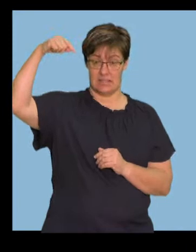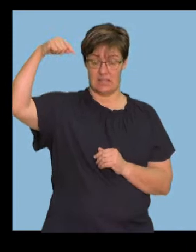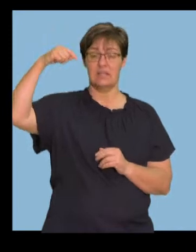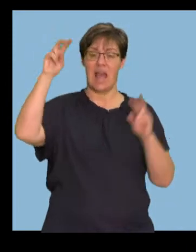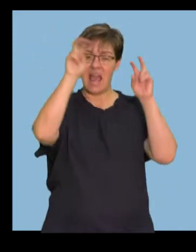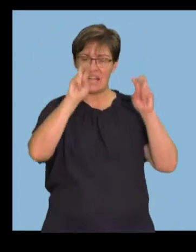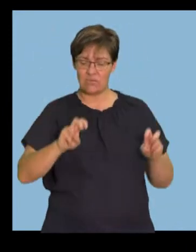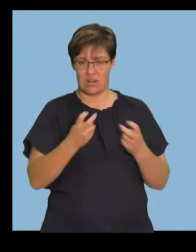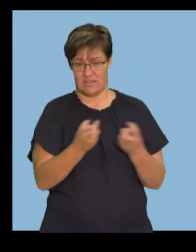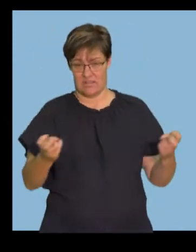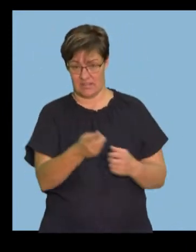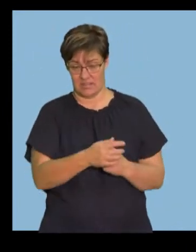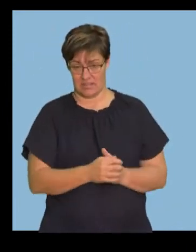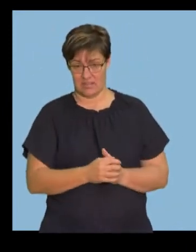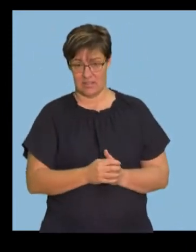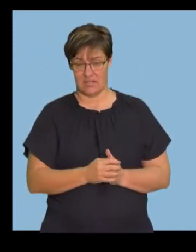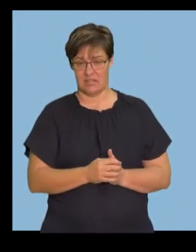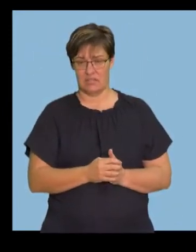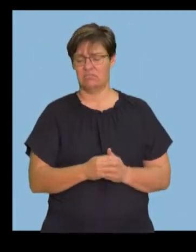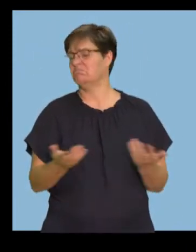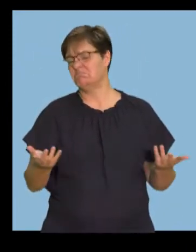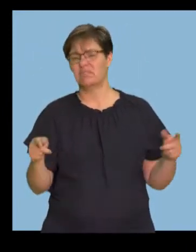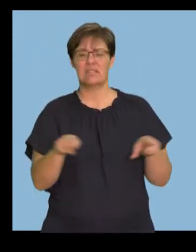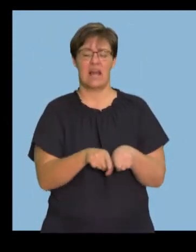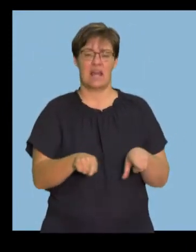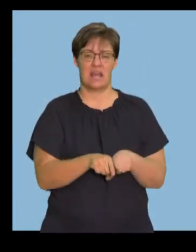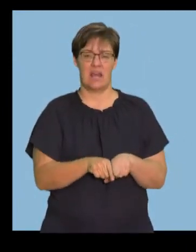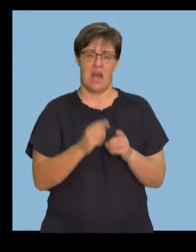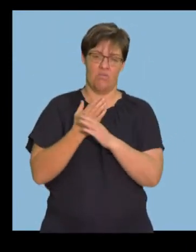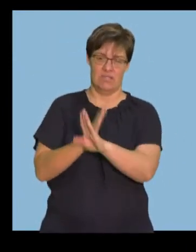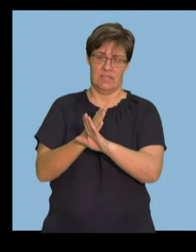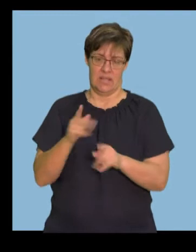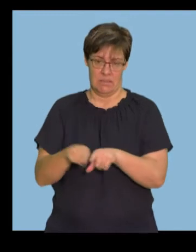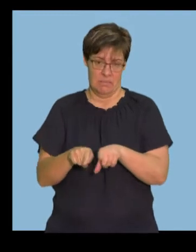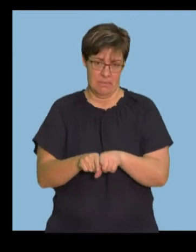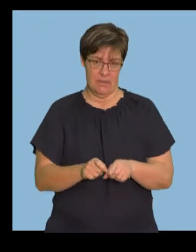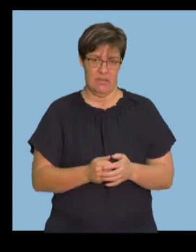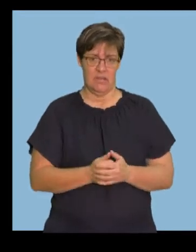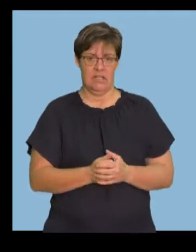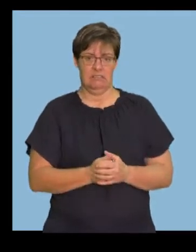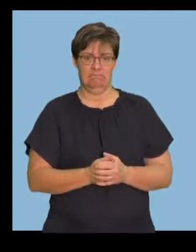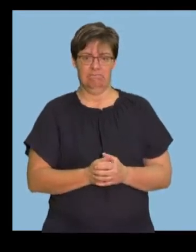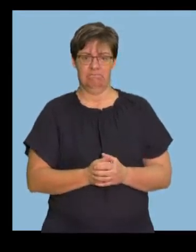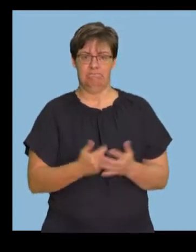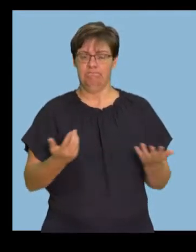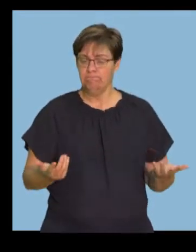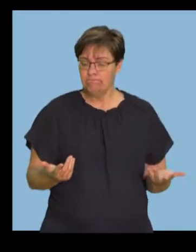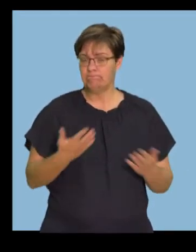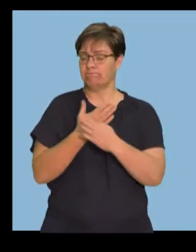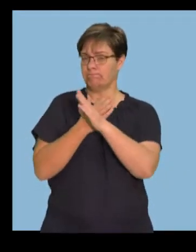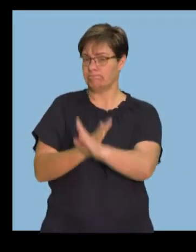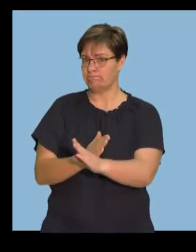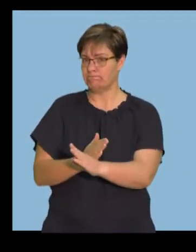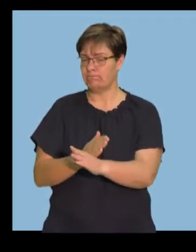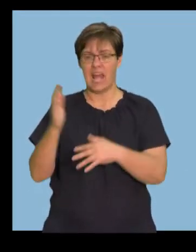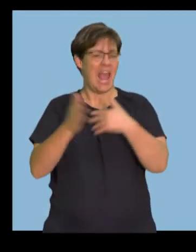device, and you must also think of a light bulb as a form of a resistor, right? Okay. So a